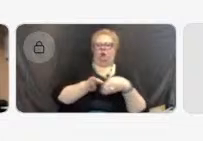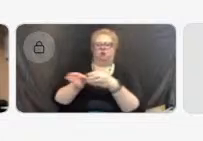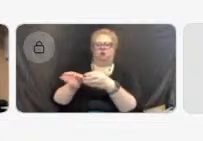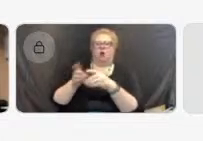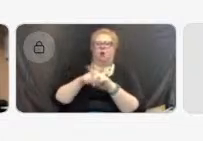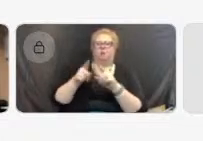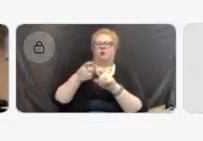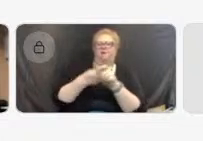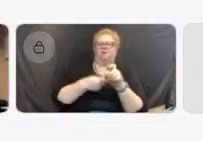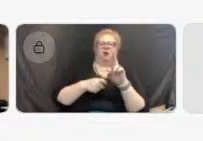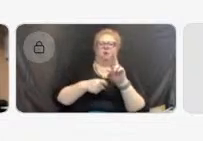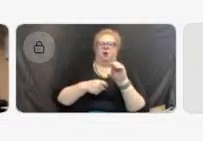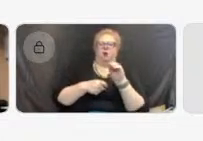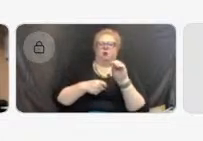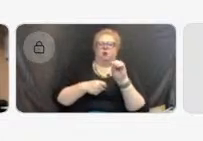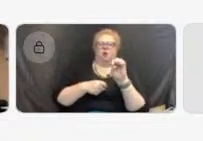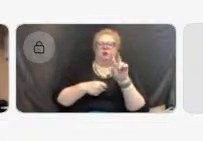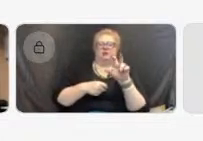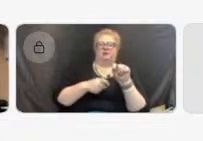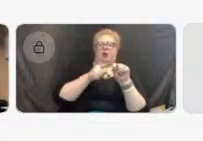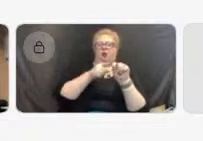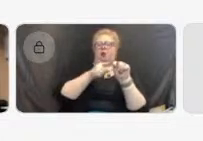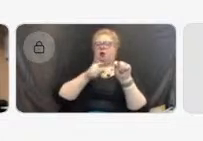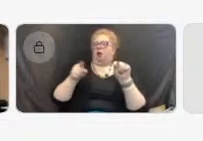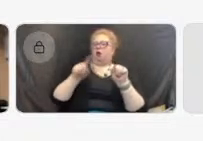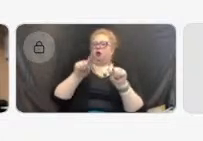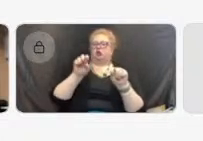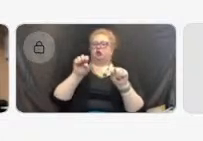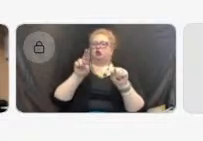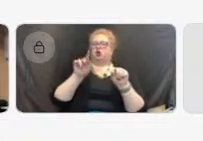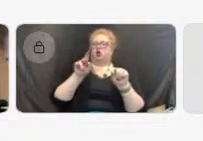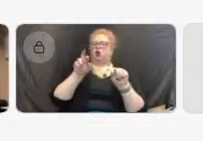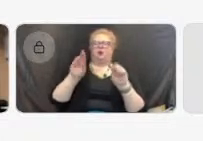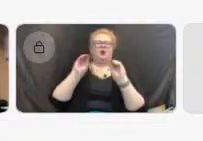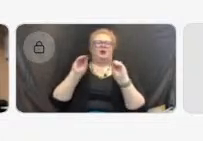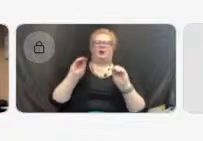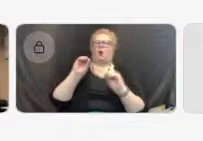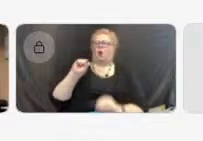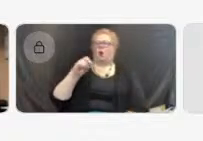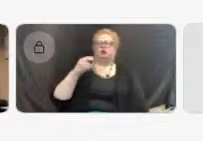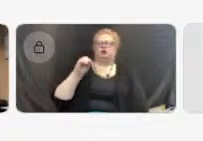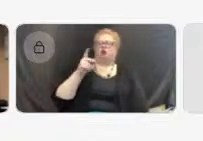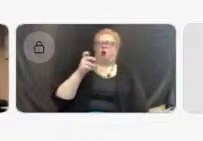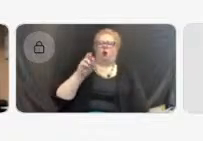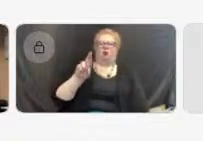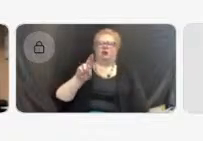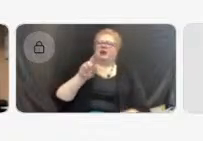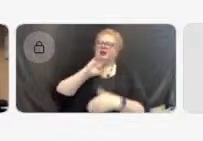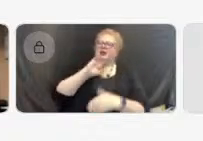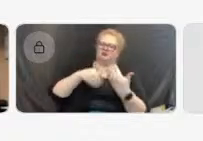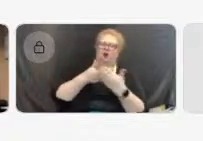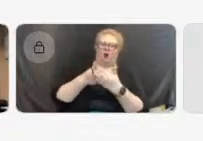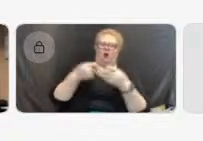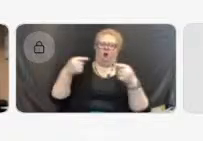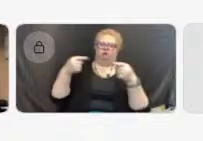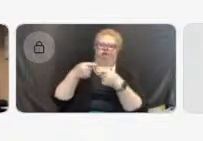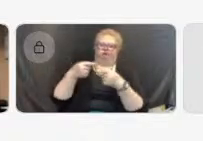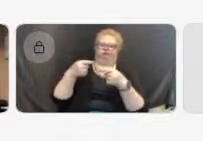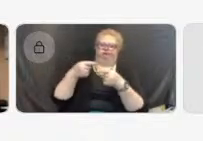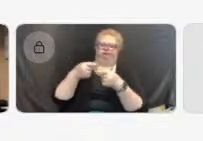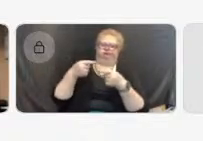Zuber does not have shoulders. So the design standard would be to have